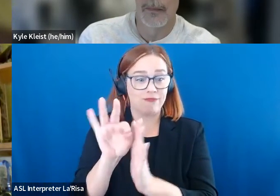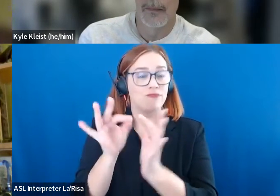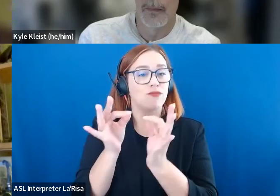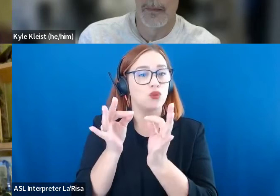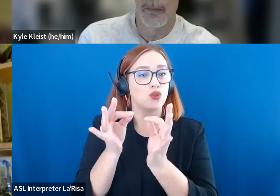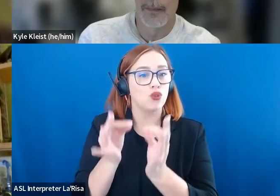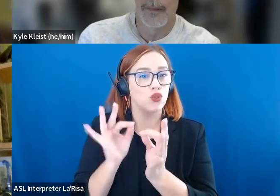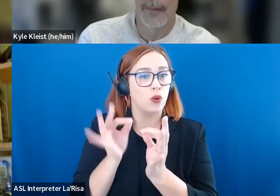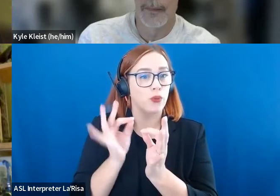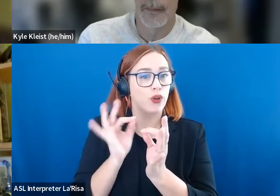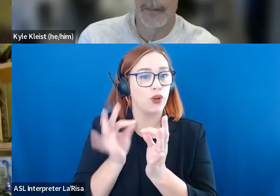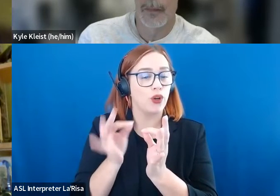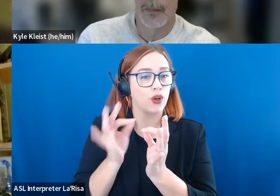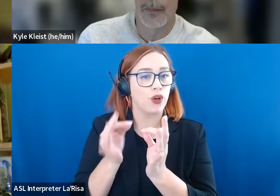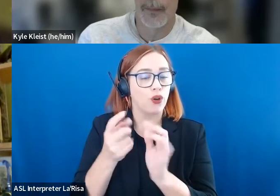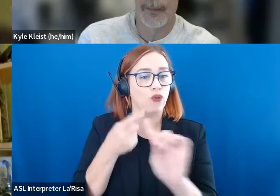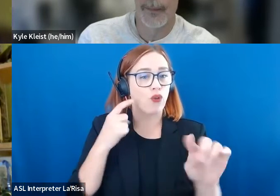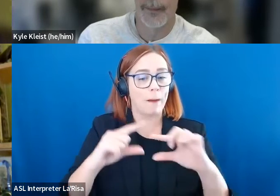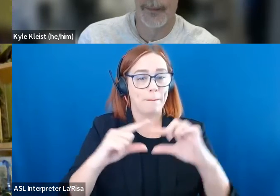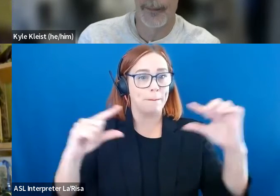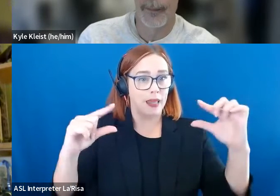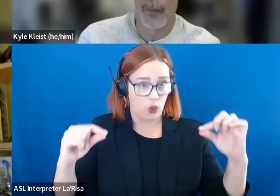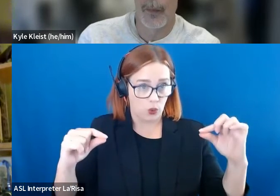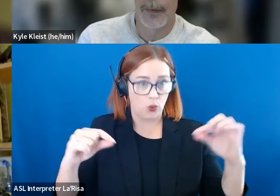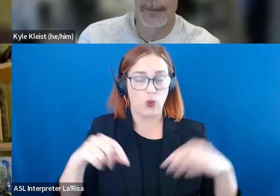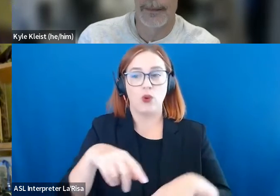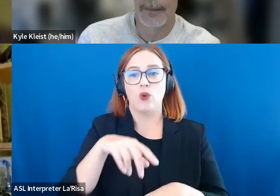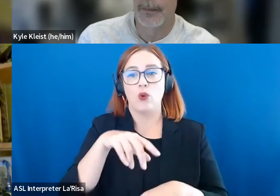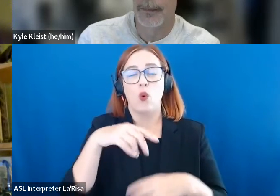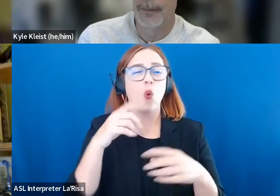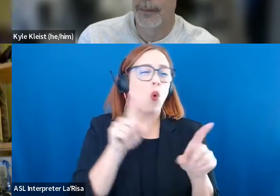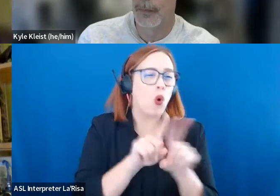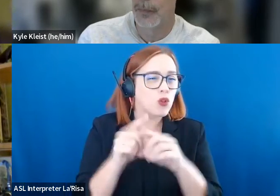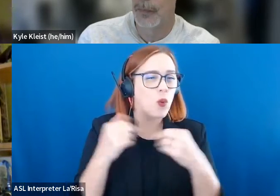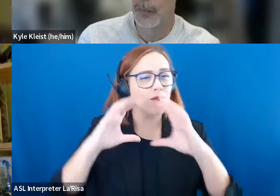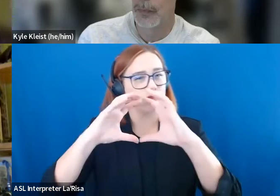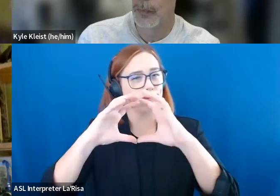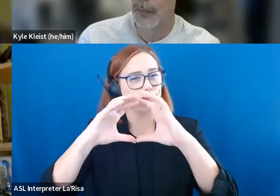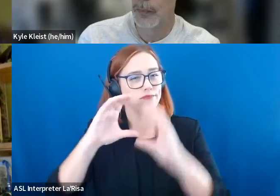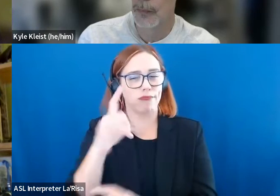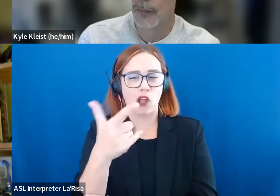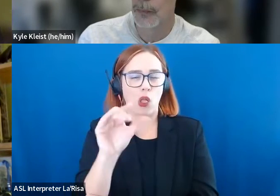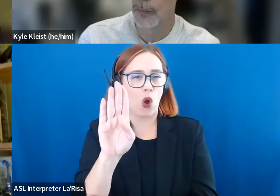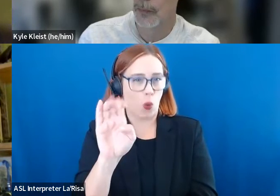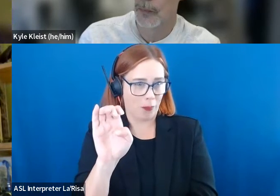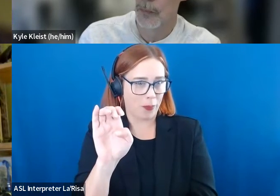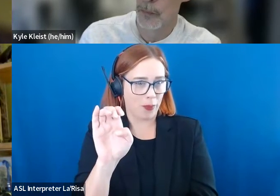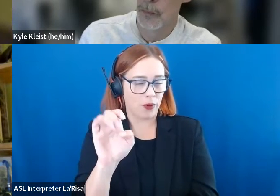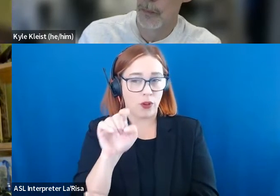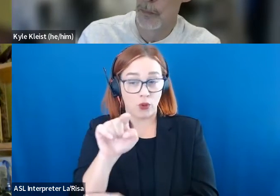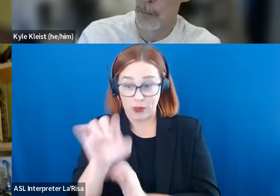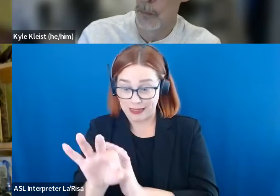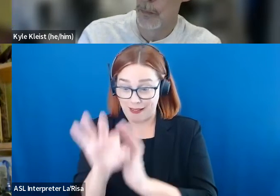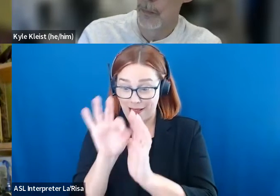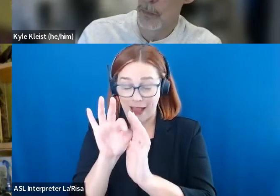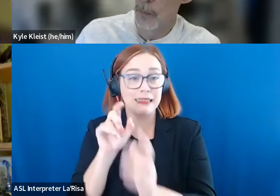menu bar and also has a globe icon next to it. You can then select on Spanish. If you would like